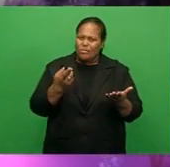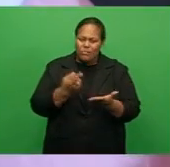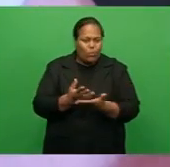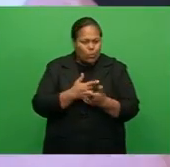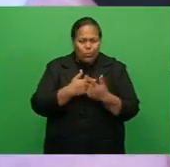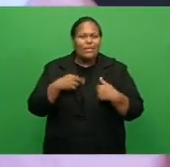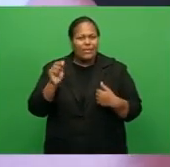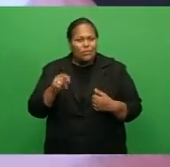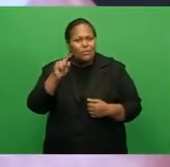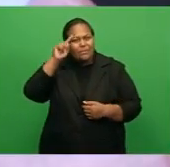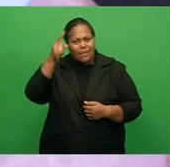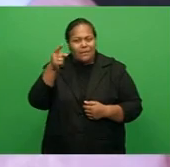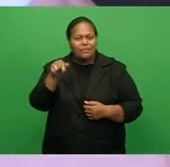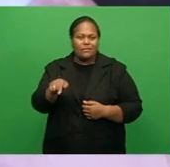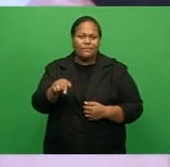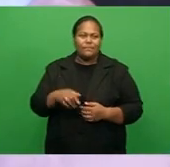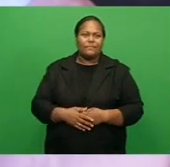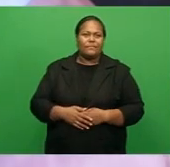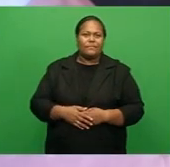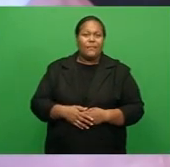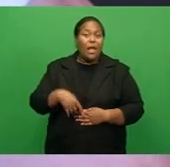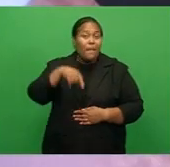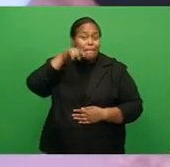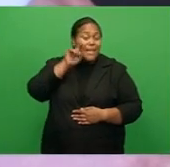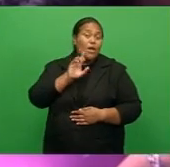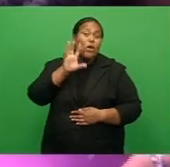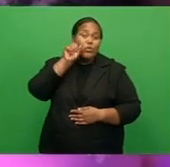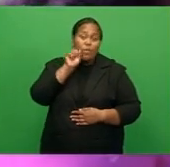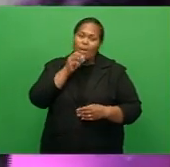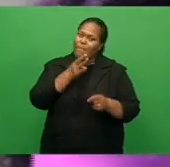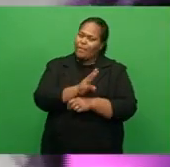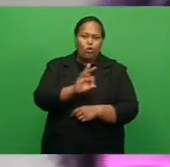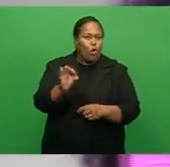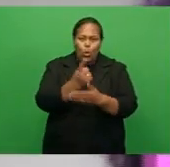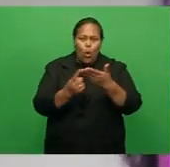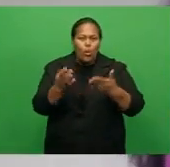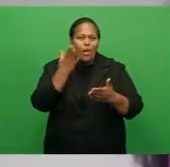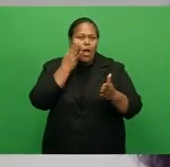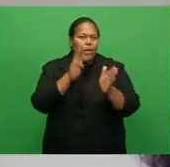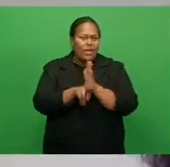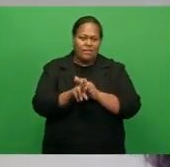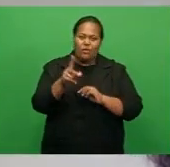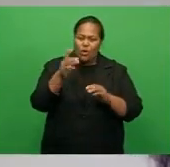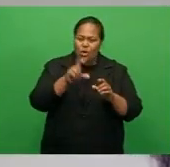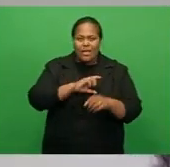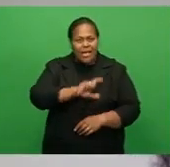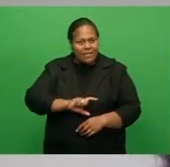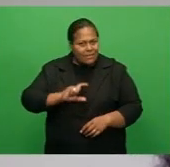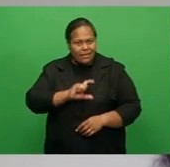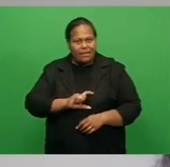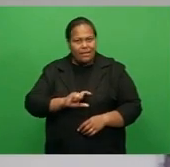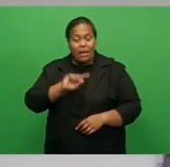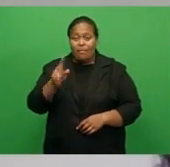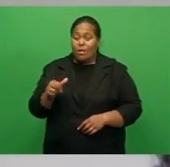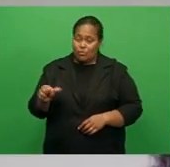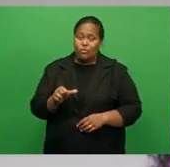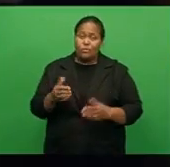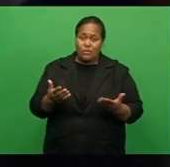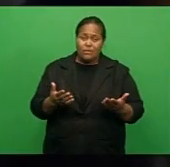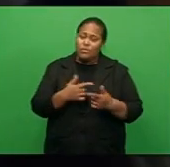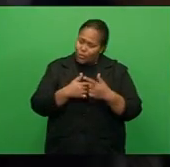from it. If the statistics is 1 in 5, then it's 1 in 5 amongst us.